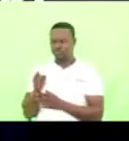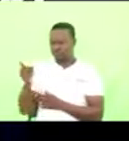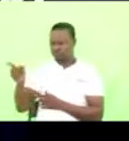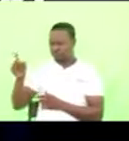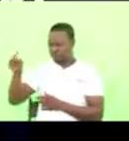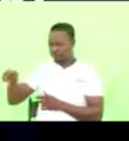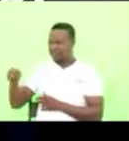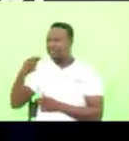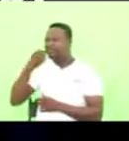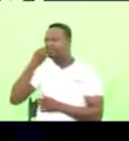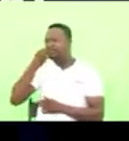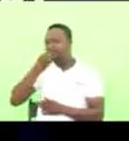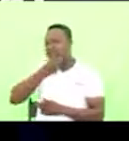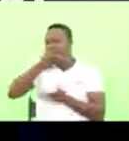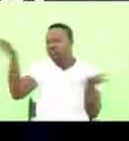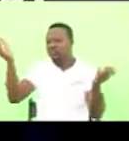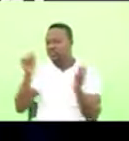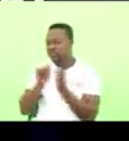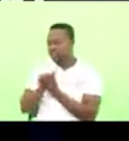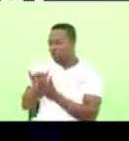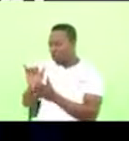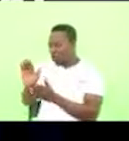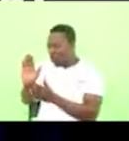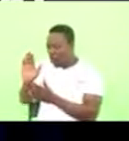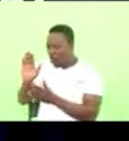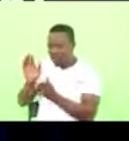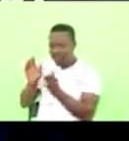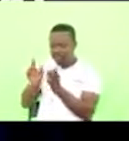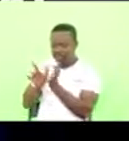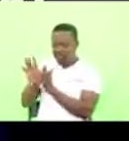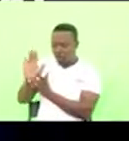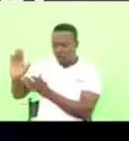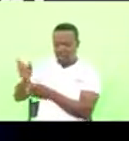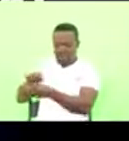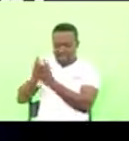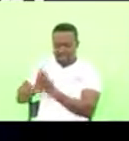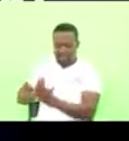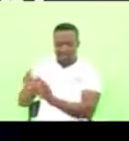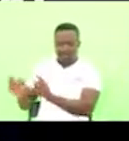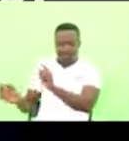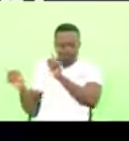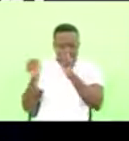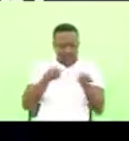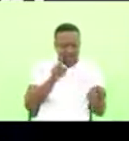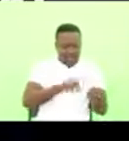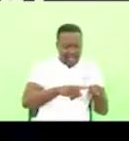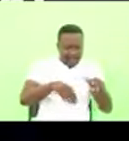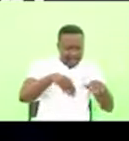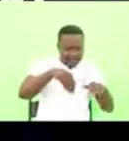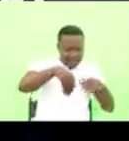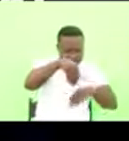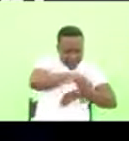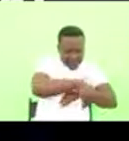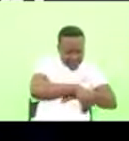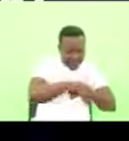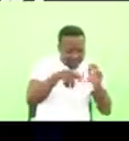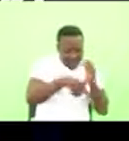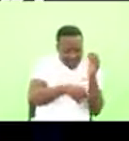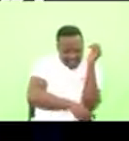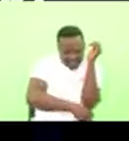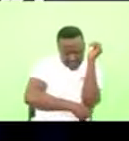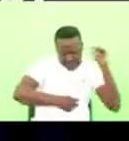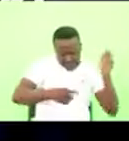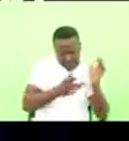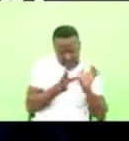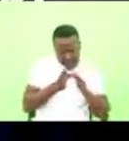say, his disciples came during the night and stole him away